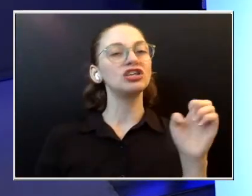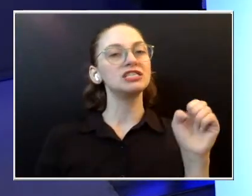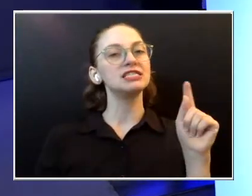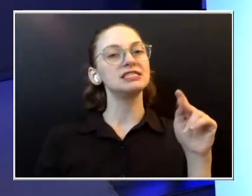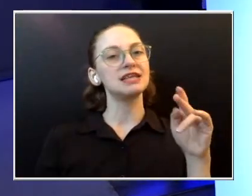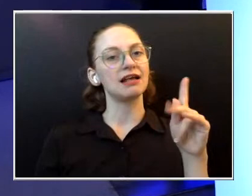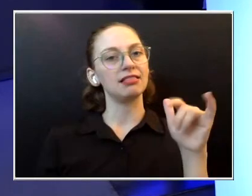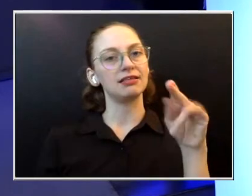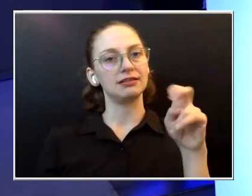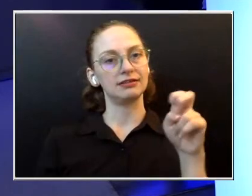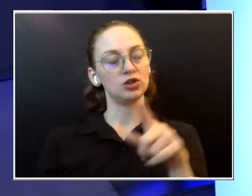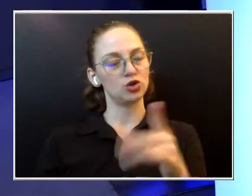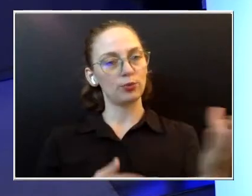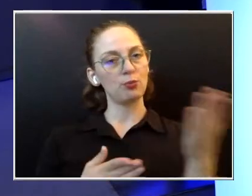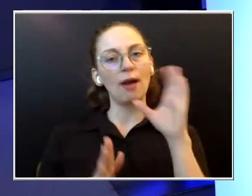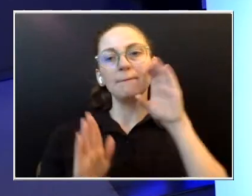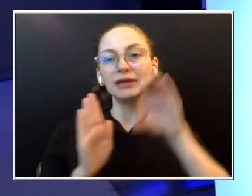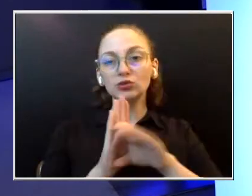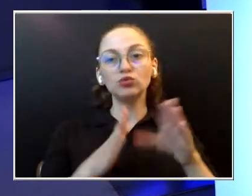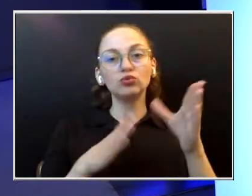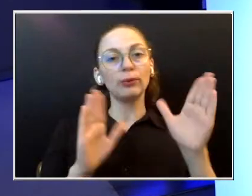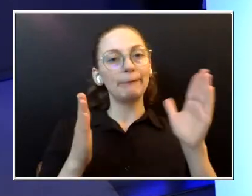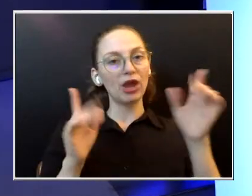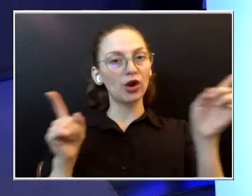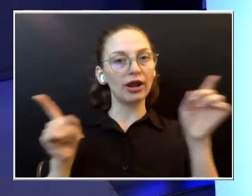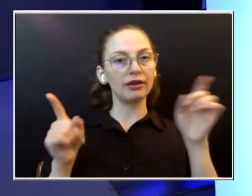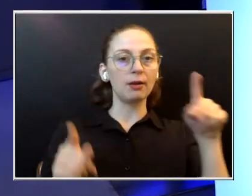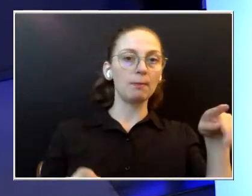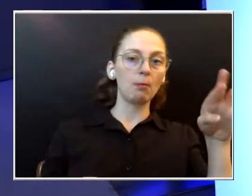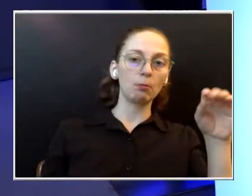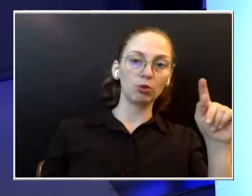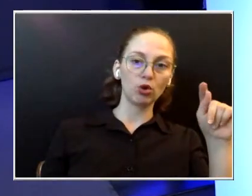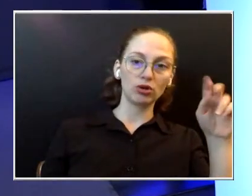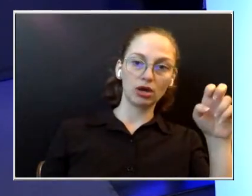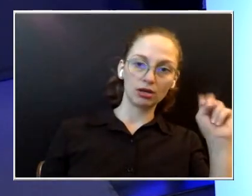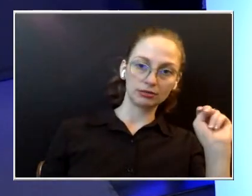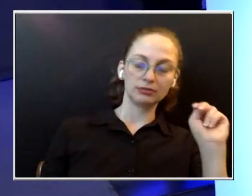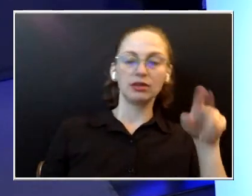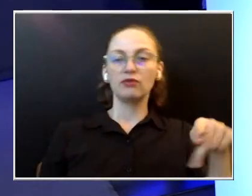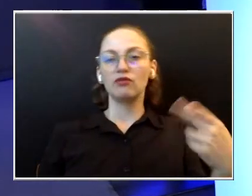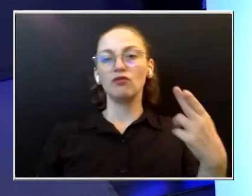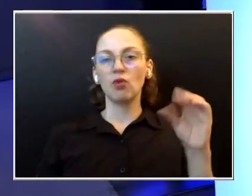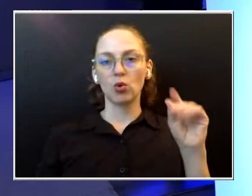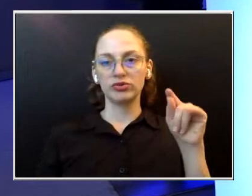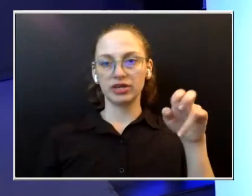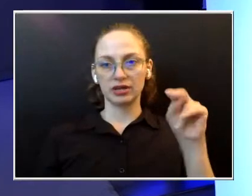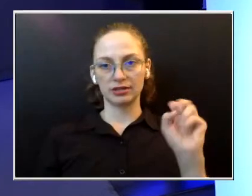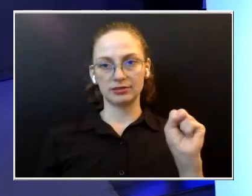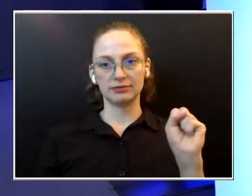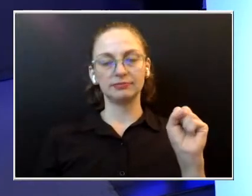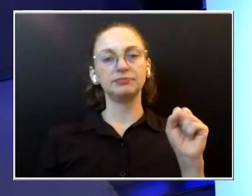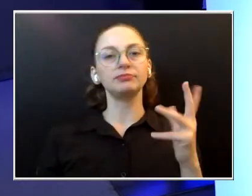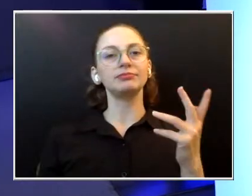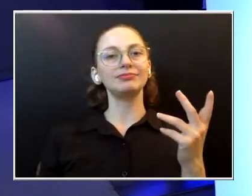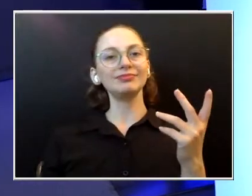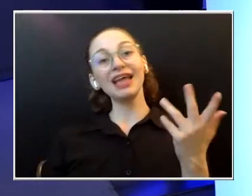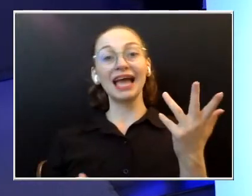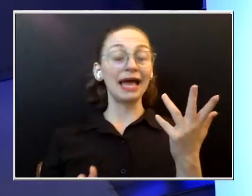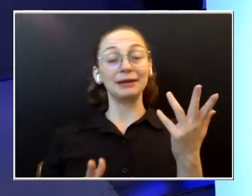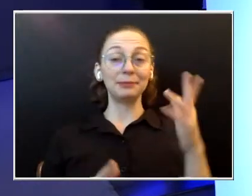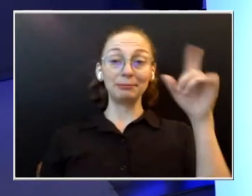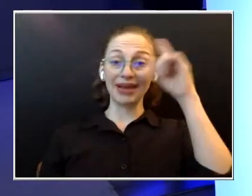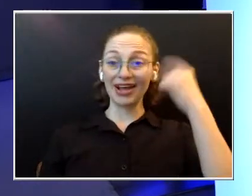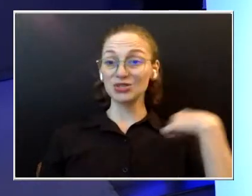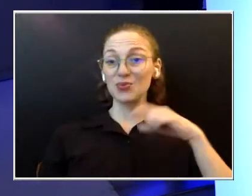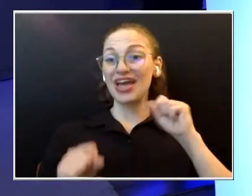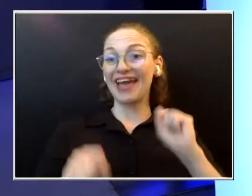protons. Walk us through what we're seeing here, and then kind of along the way, tell us why, since we can be bragging about the protons, we shouldn't be